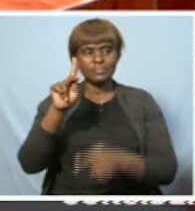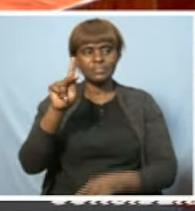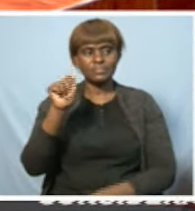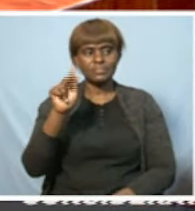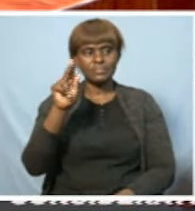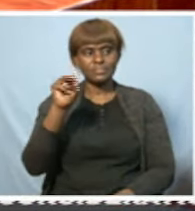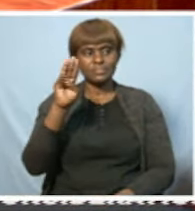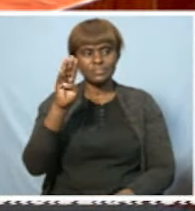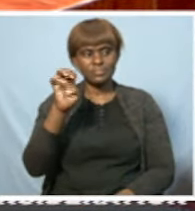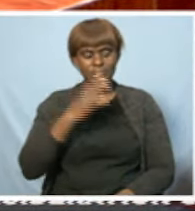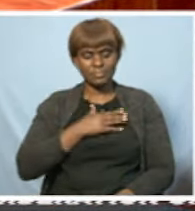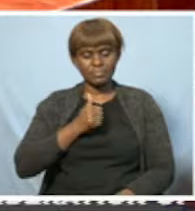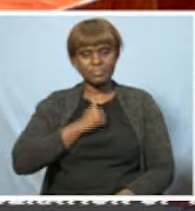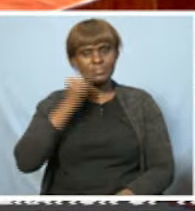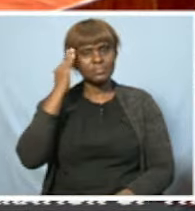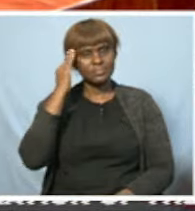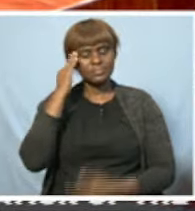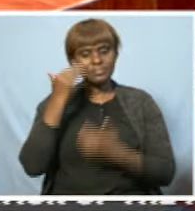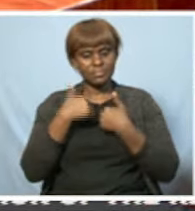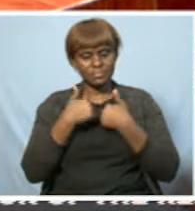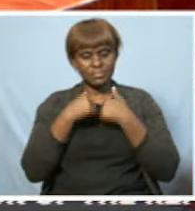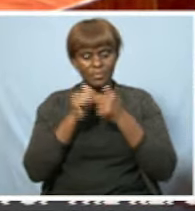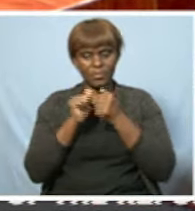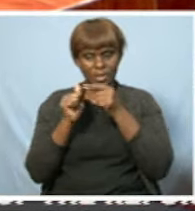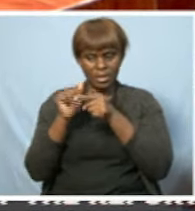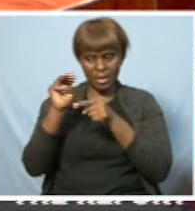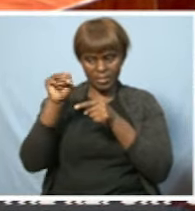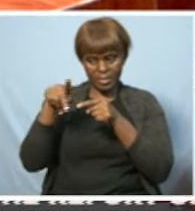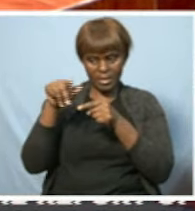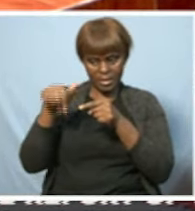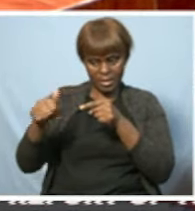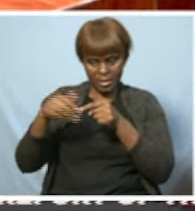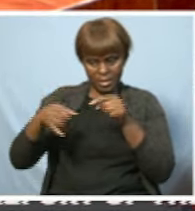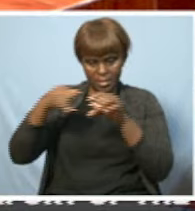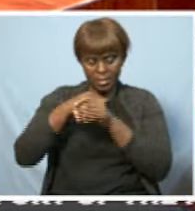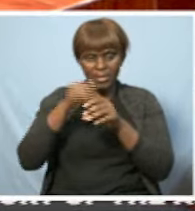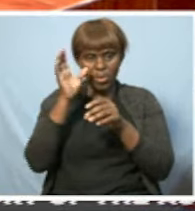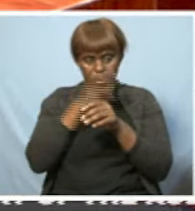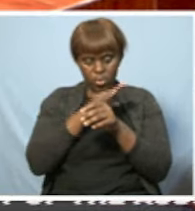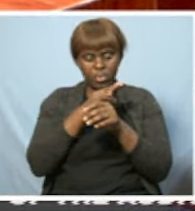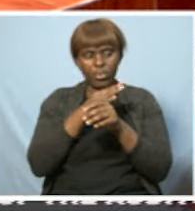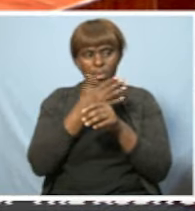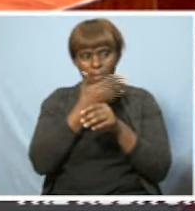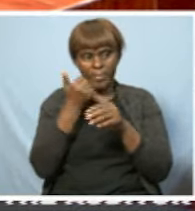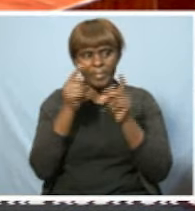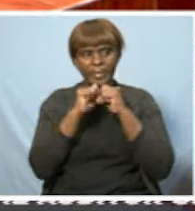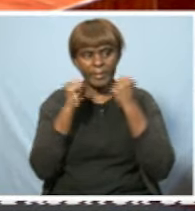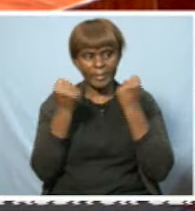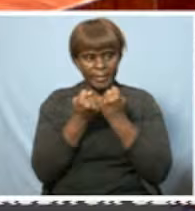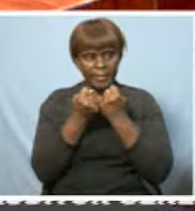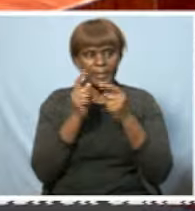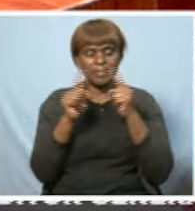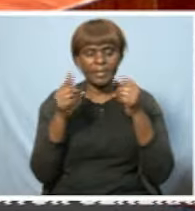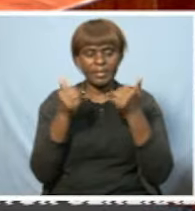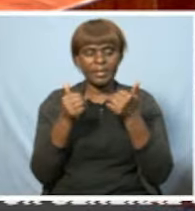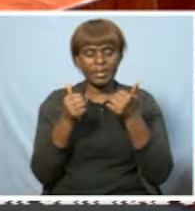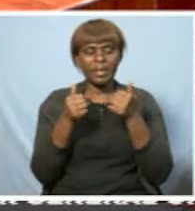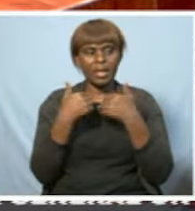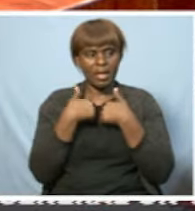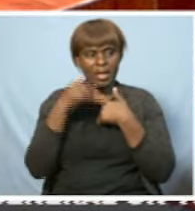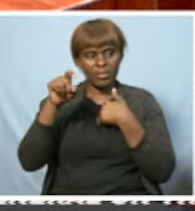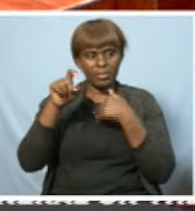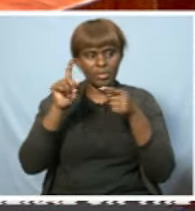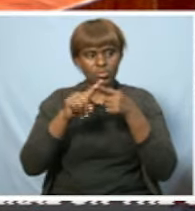I know with the MP we had engaged ST. However, there is need to